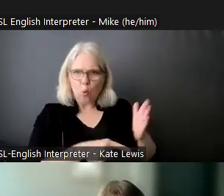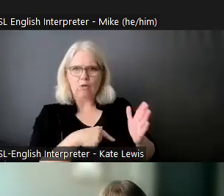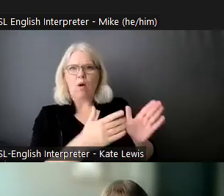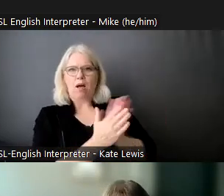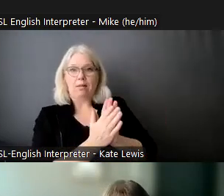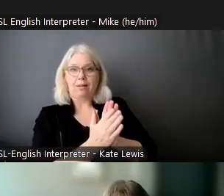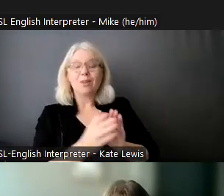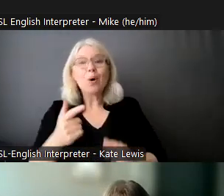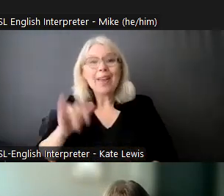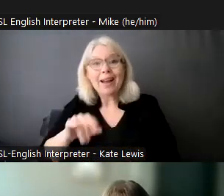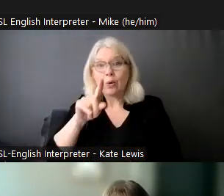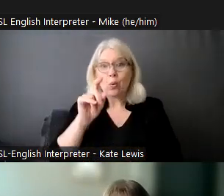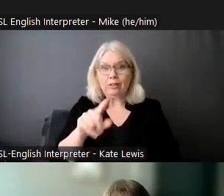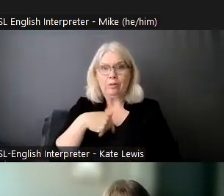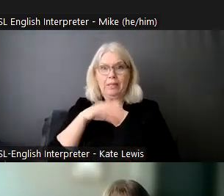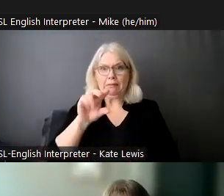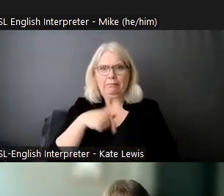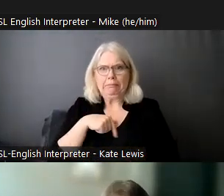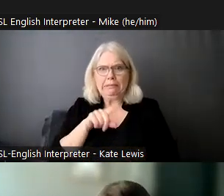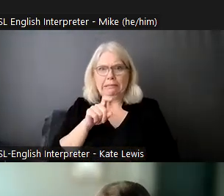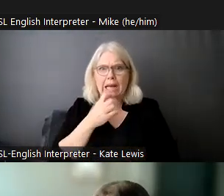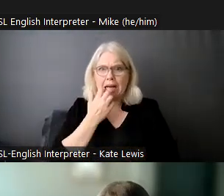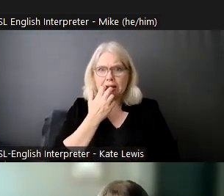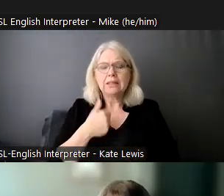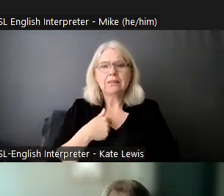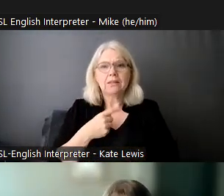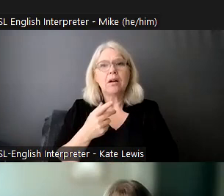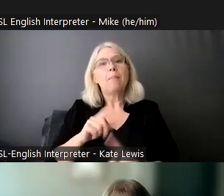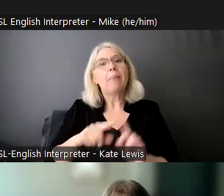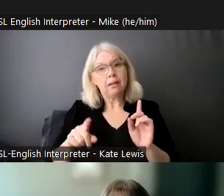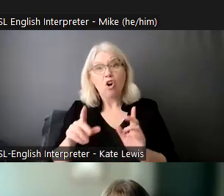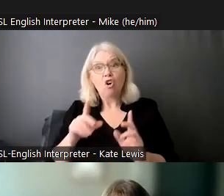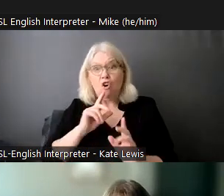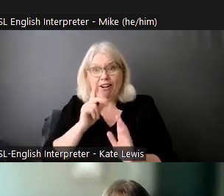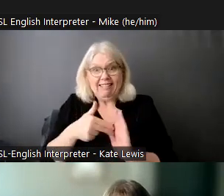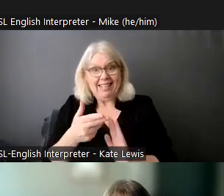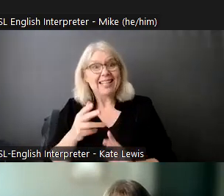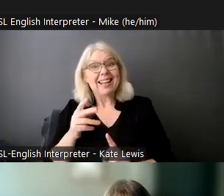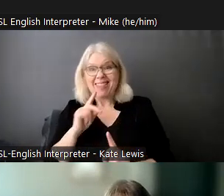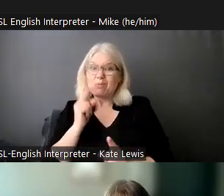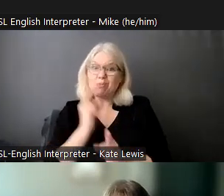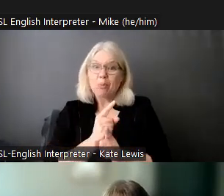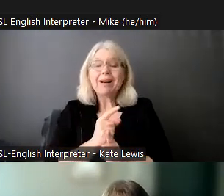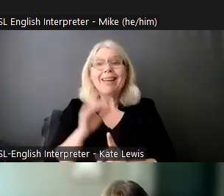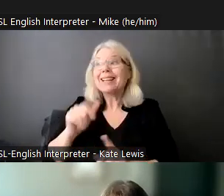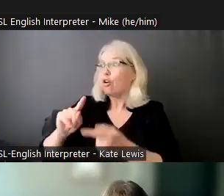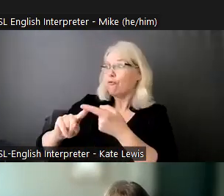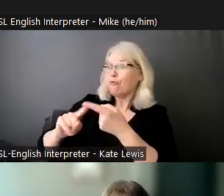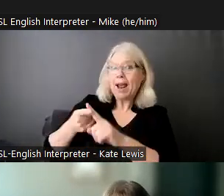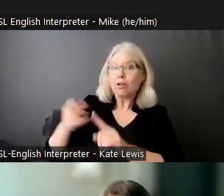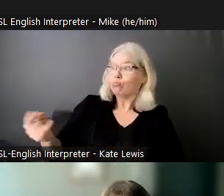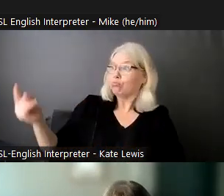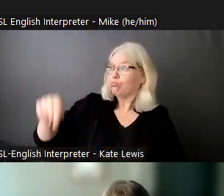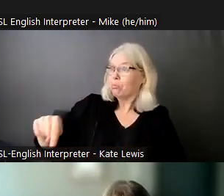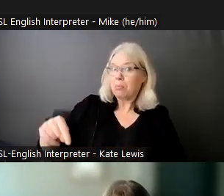question, but at the end of the day, it was appropriate for the hospital not to allow this friend to make decisions